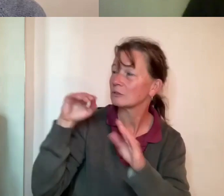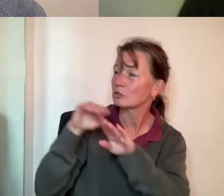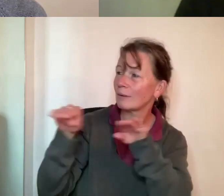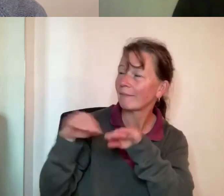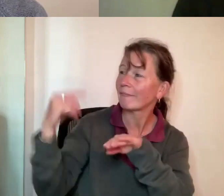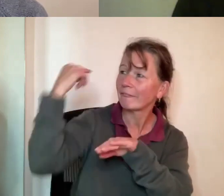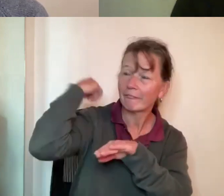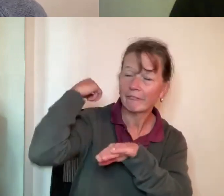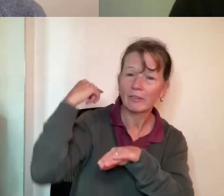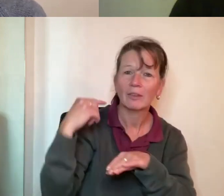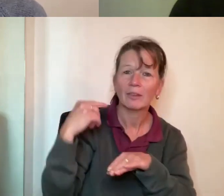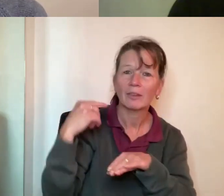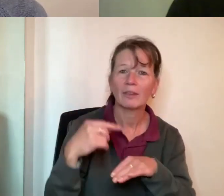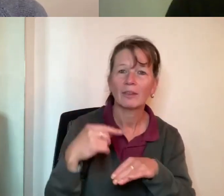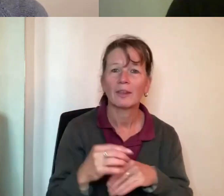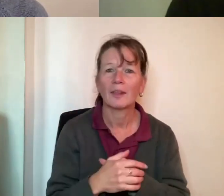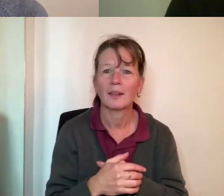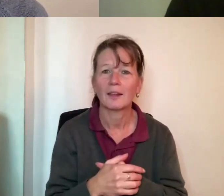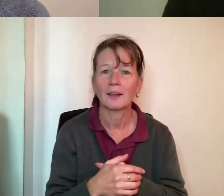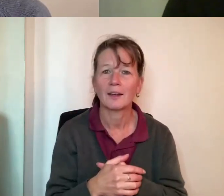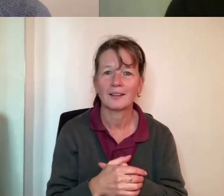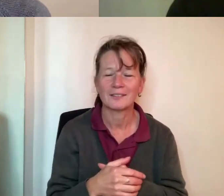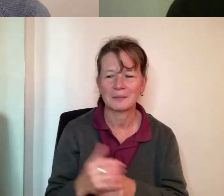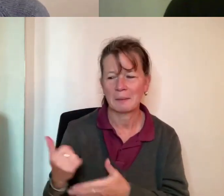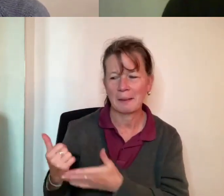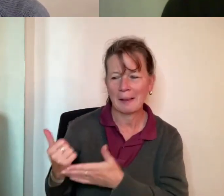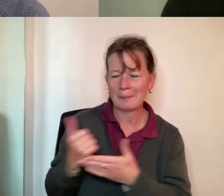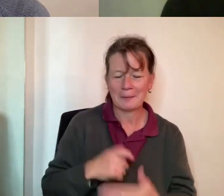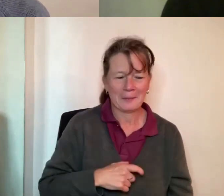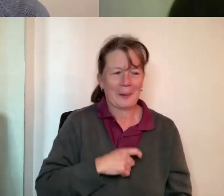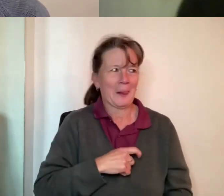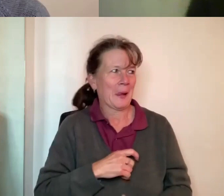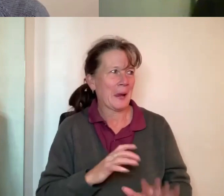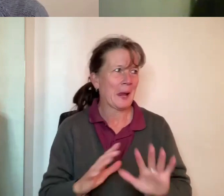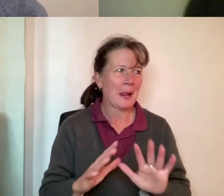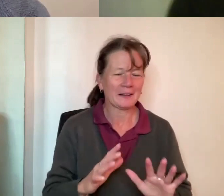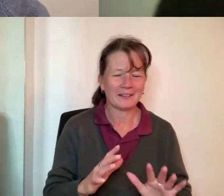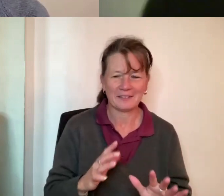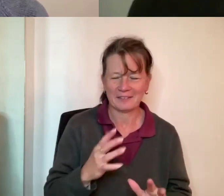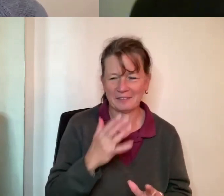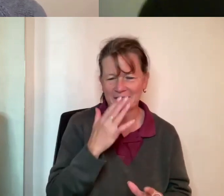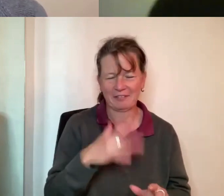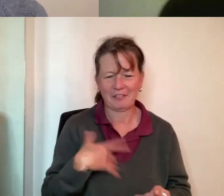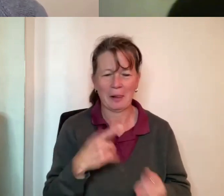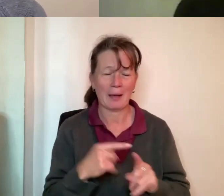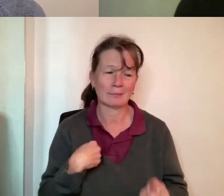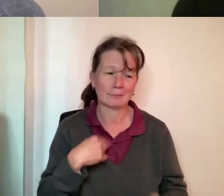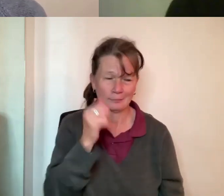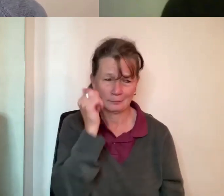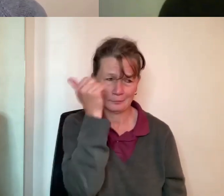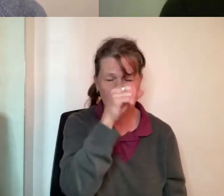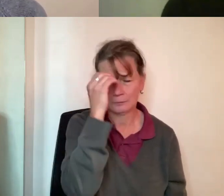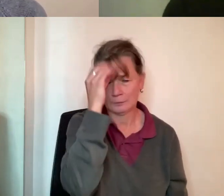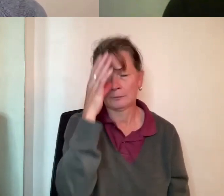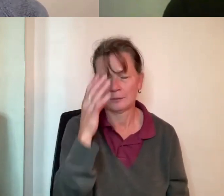me some confidence and some perceived intelligence for the conversation.